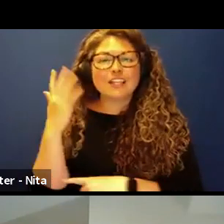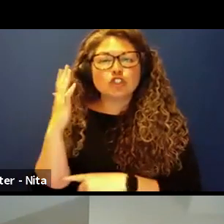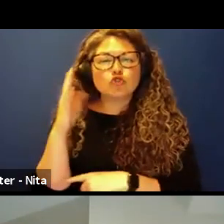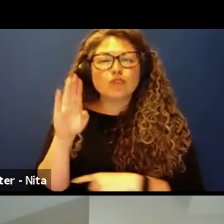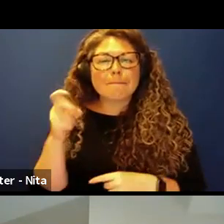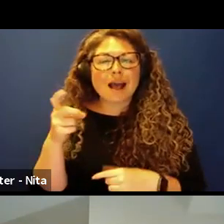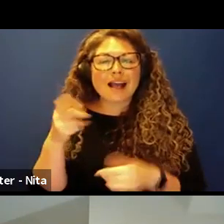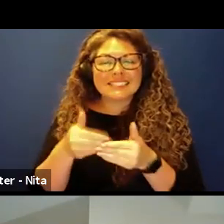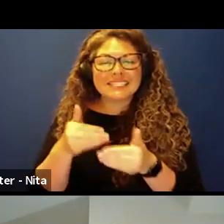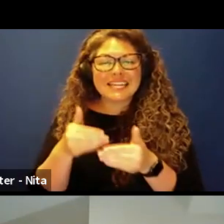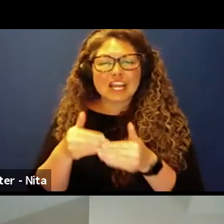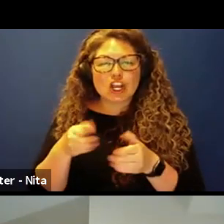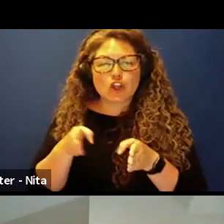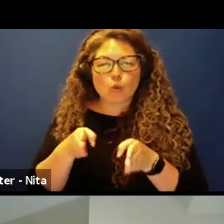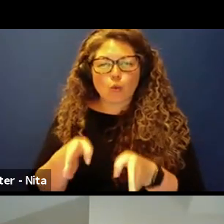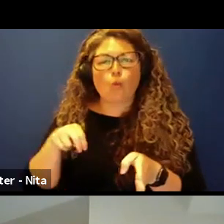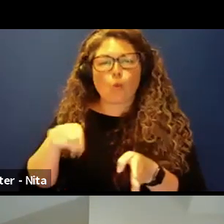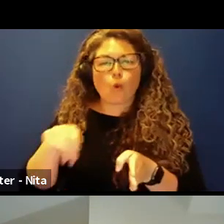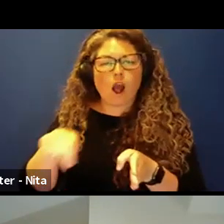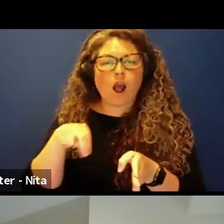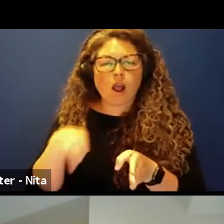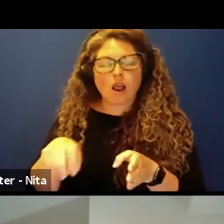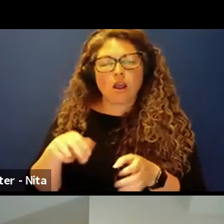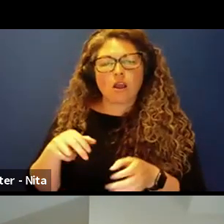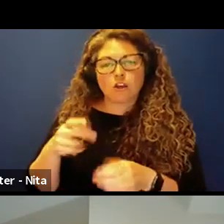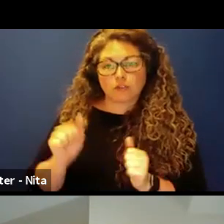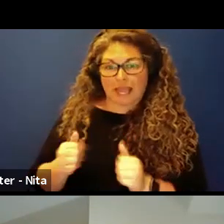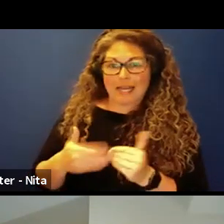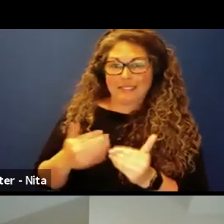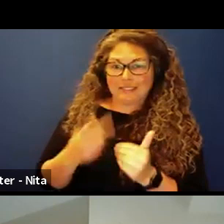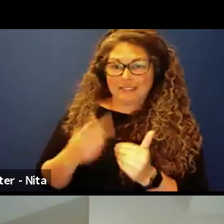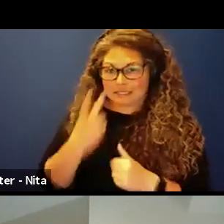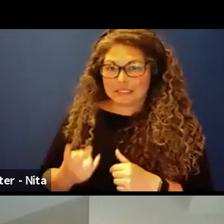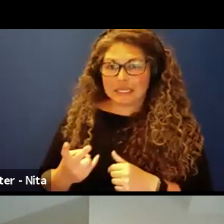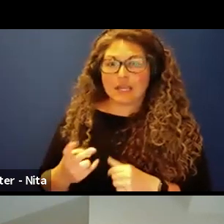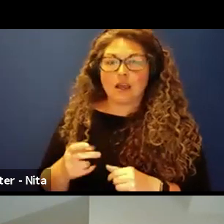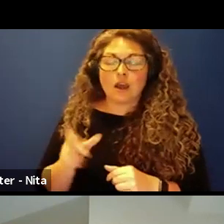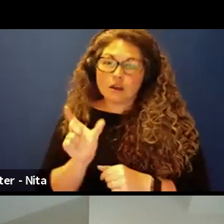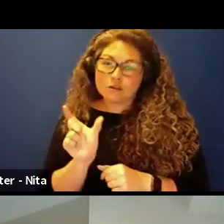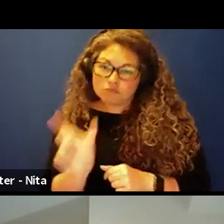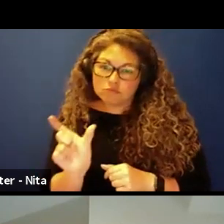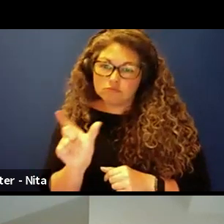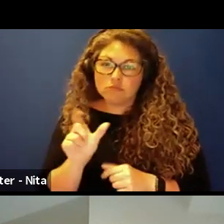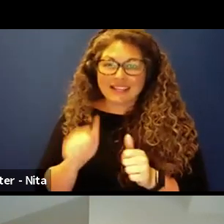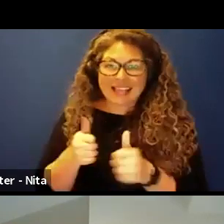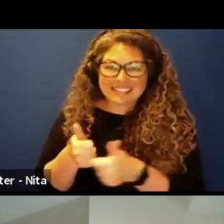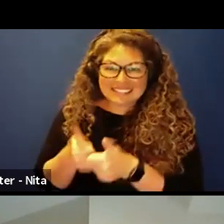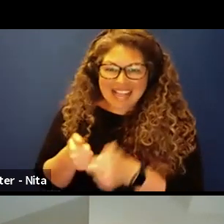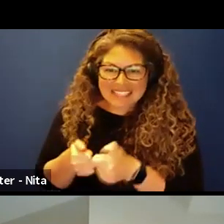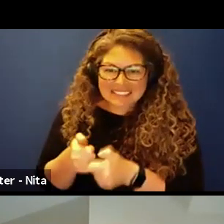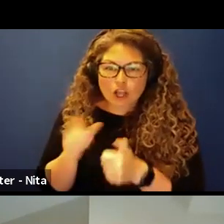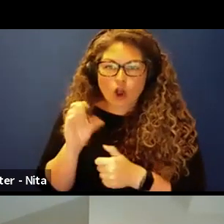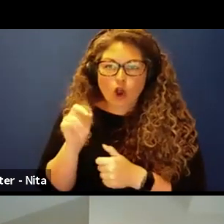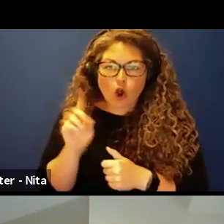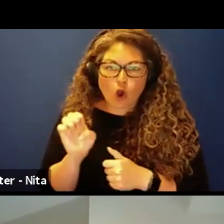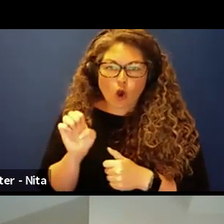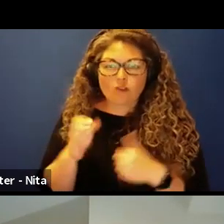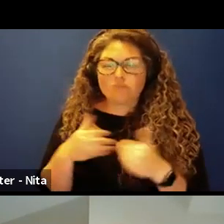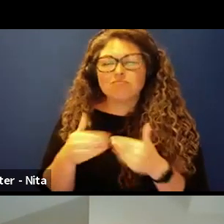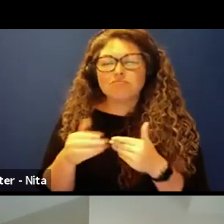the sidewalk and the street, you know, with a short code so that people can text, even if you don't have